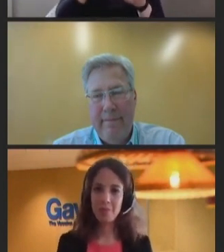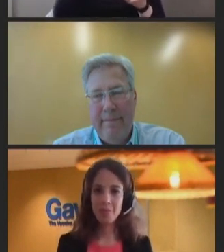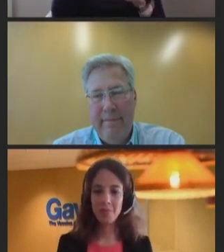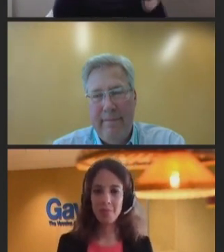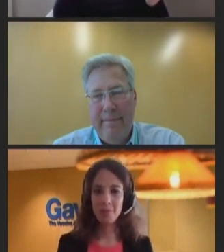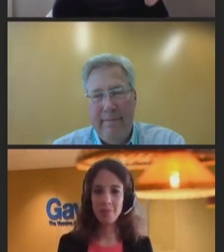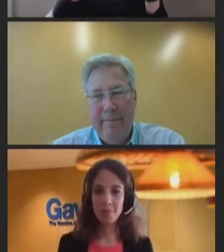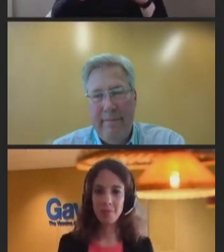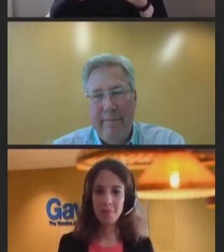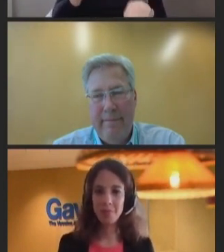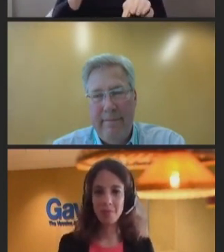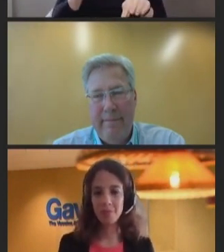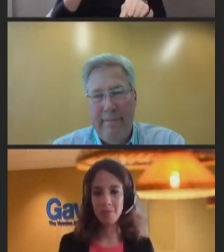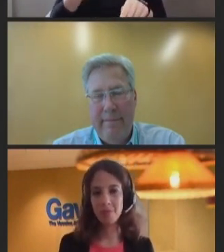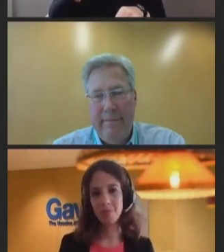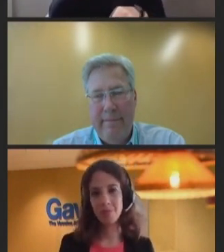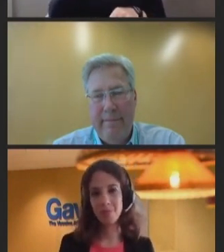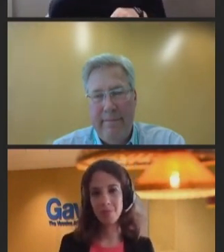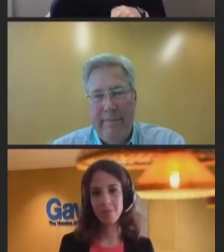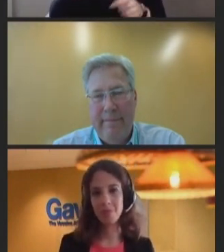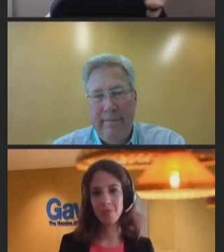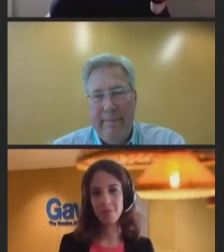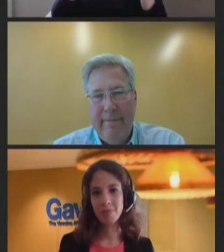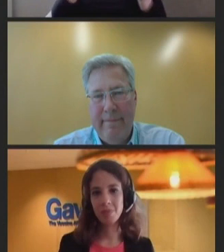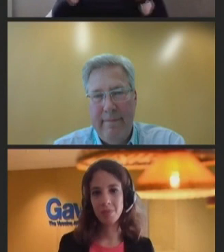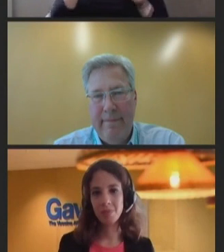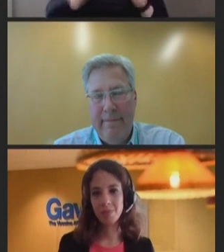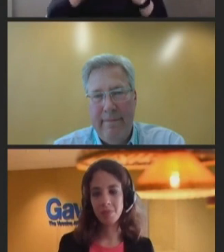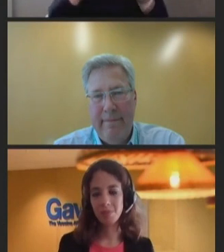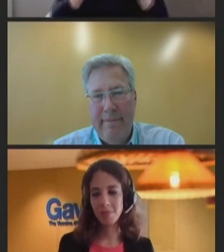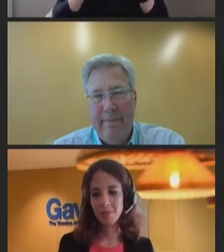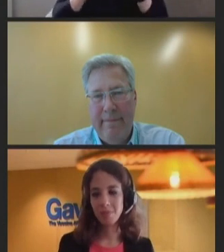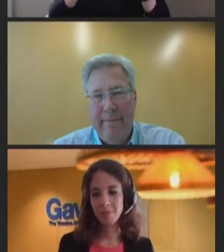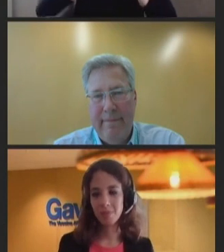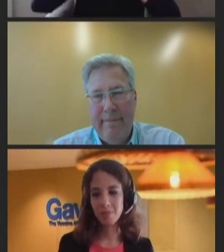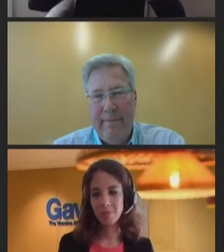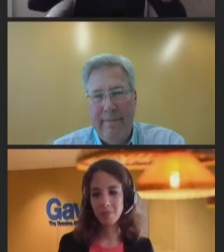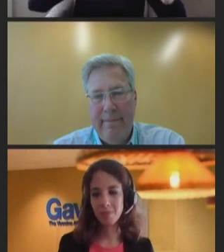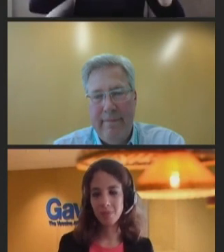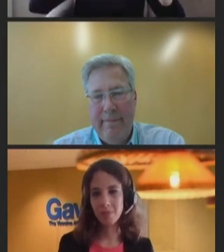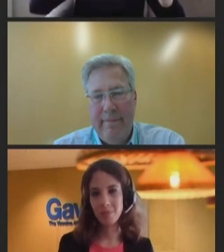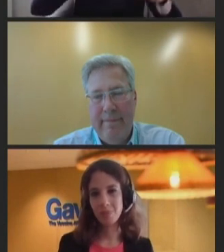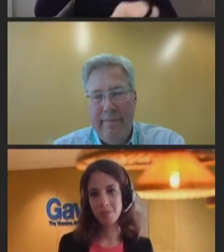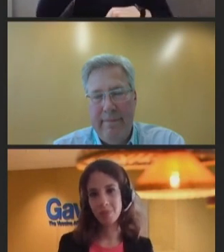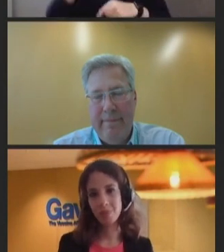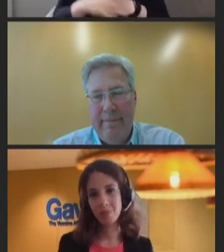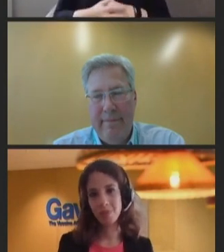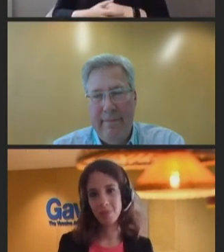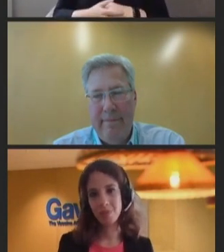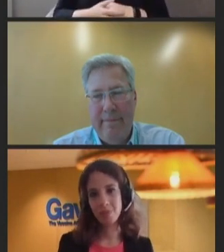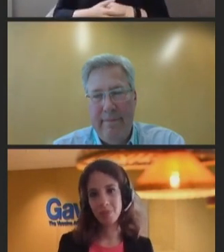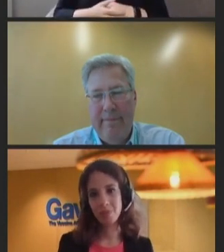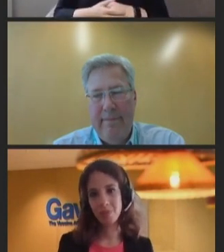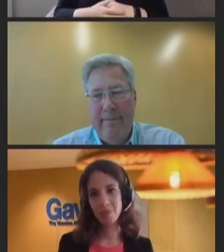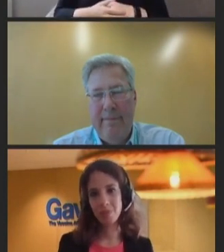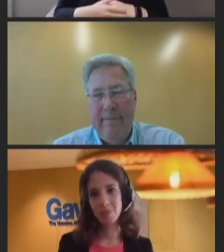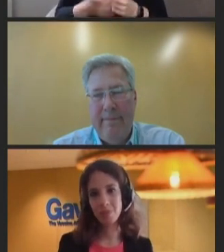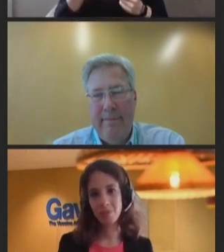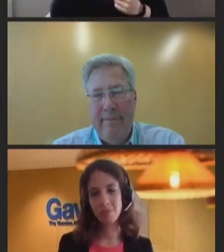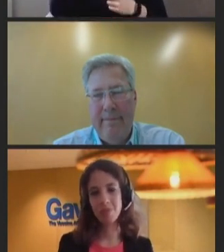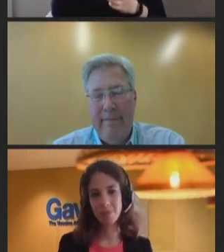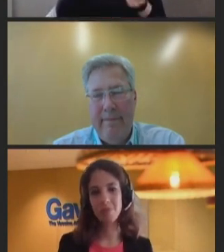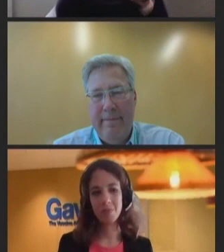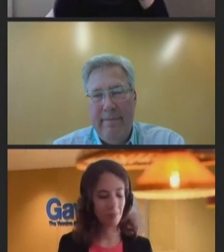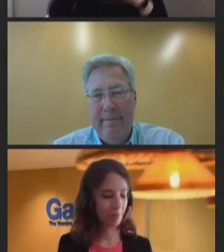we really need to adapt our messaging to the public, because I know that many of us that